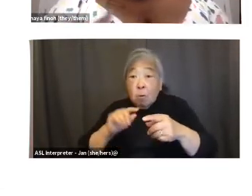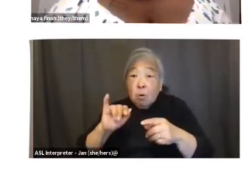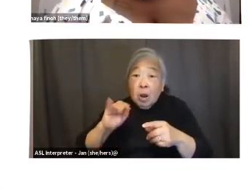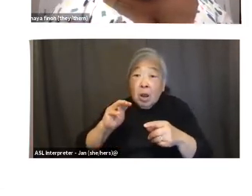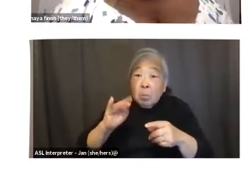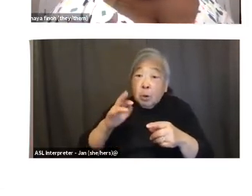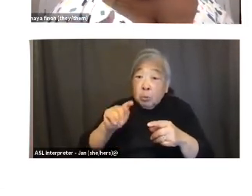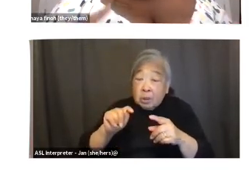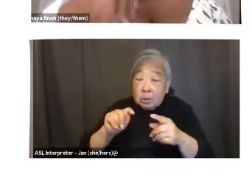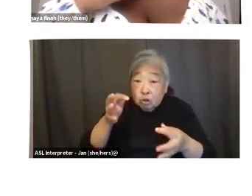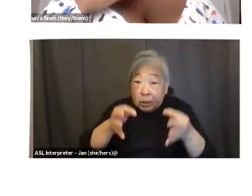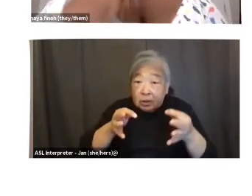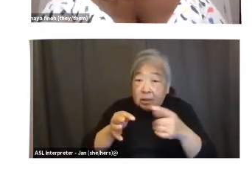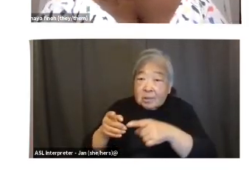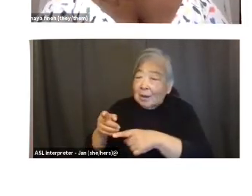centers non-Black immigrants.